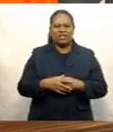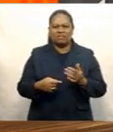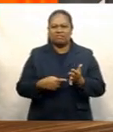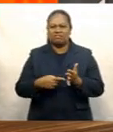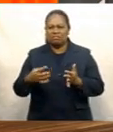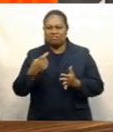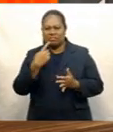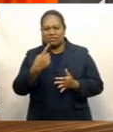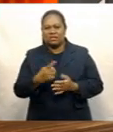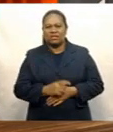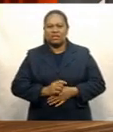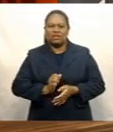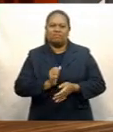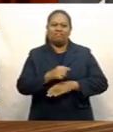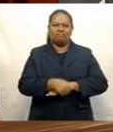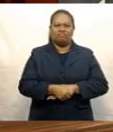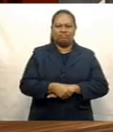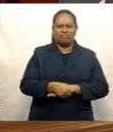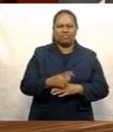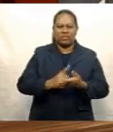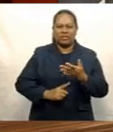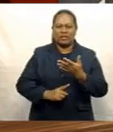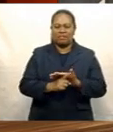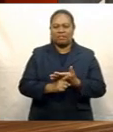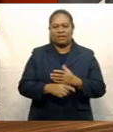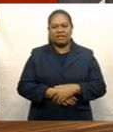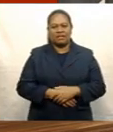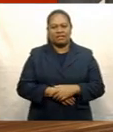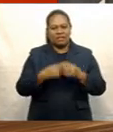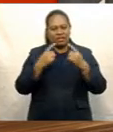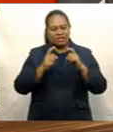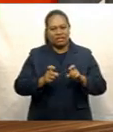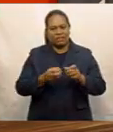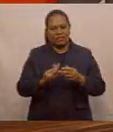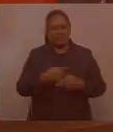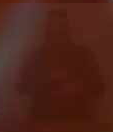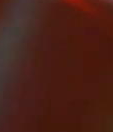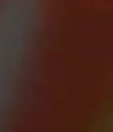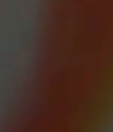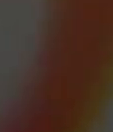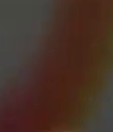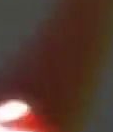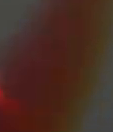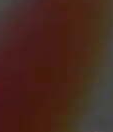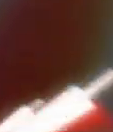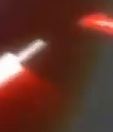toddler who has overcome the odds stacked up against him. Stay with us for this and more.